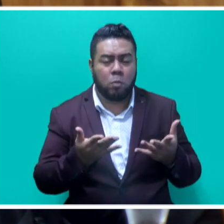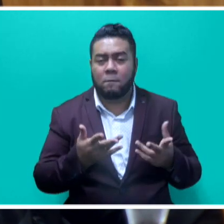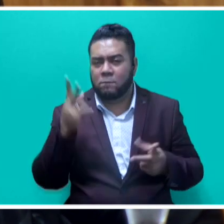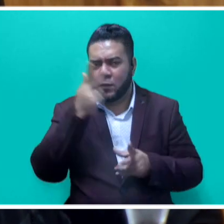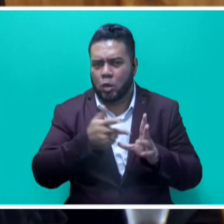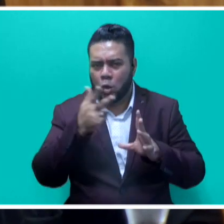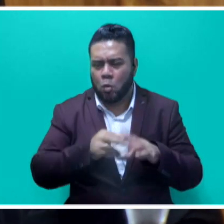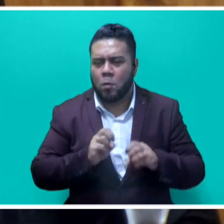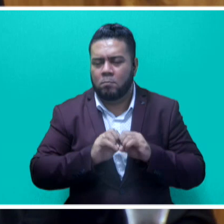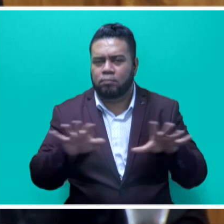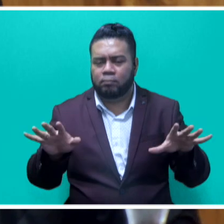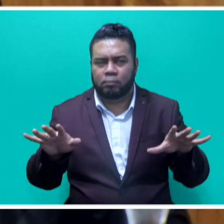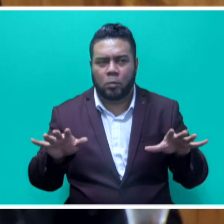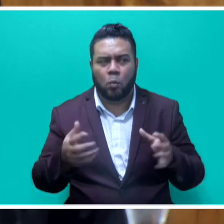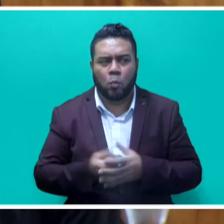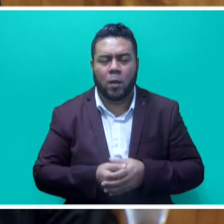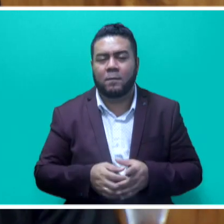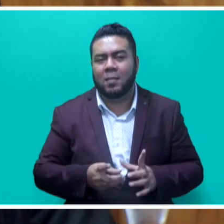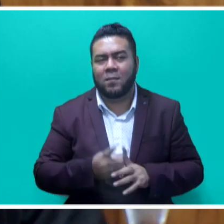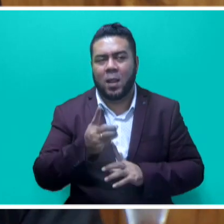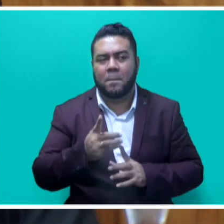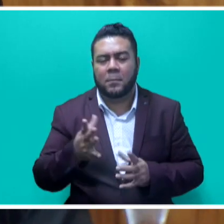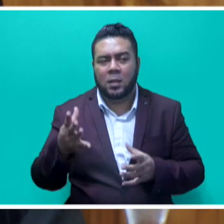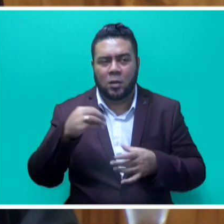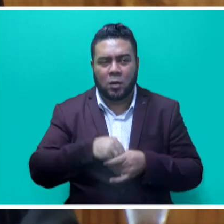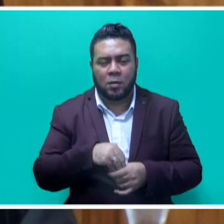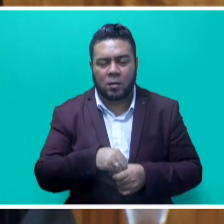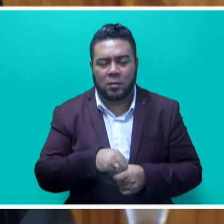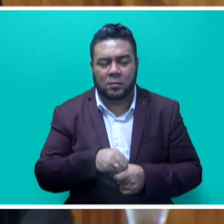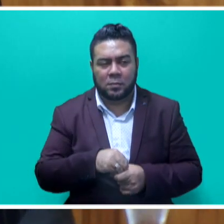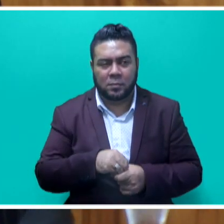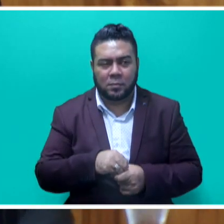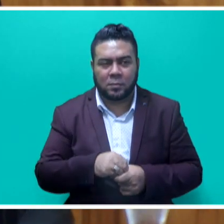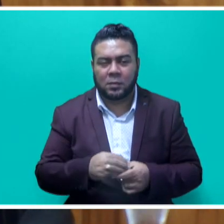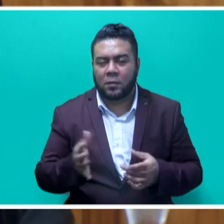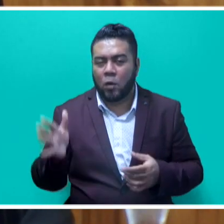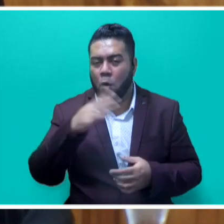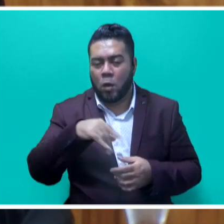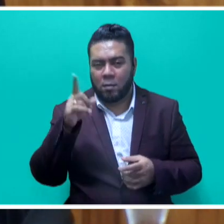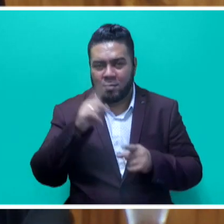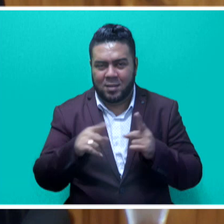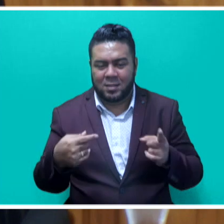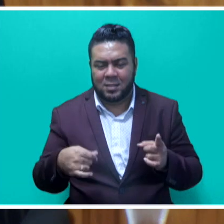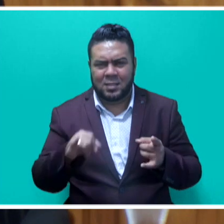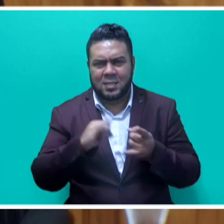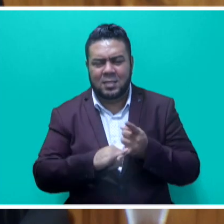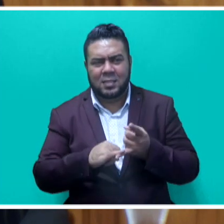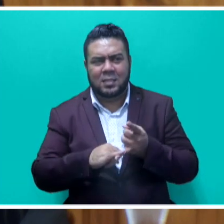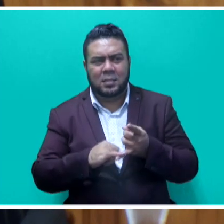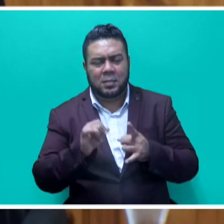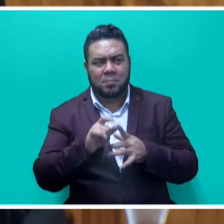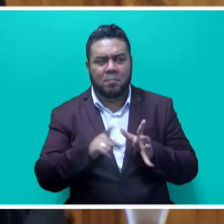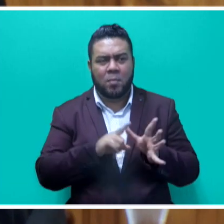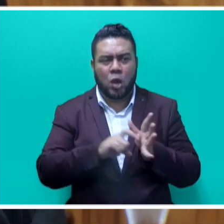pages. We have also developed a page on the official Tourism Fiji website for all things Spartan, essentially putting out the